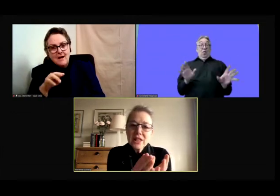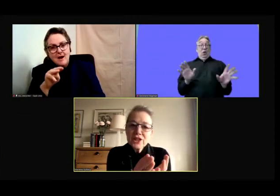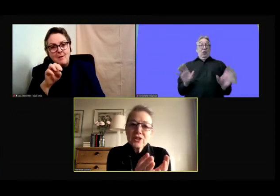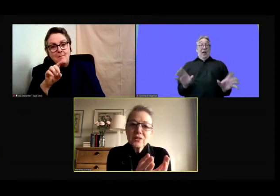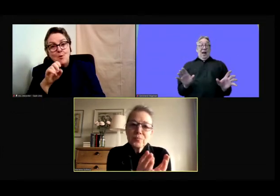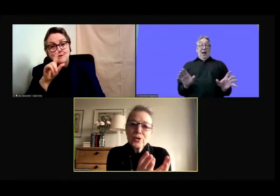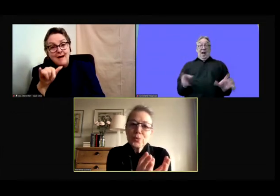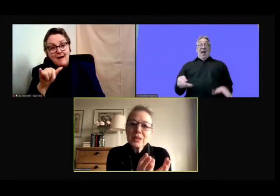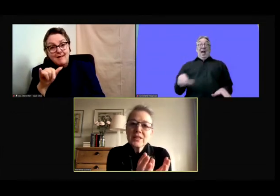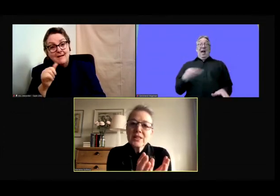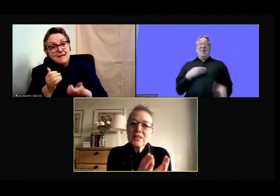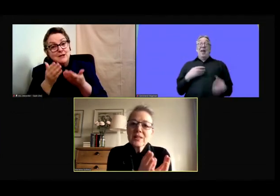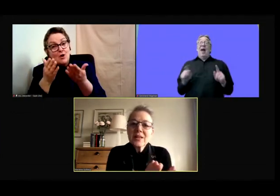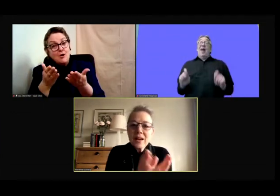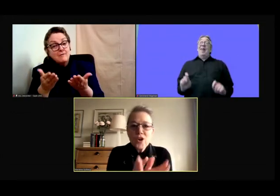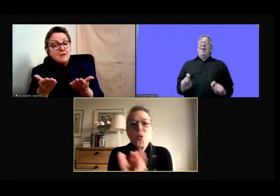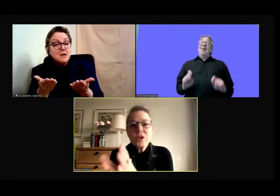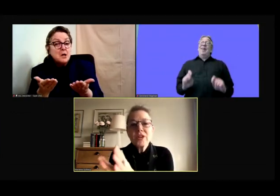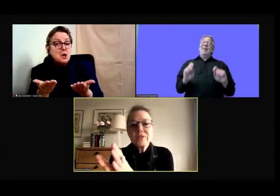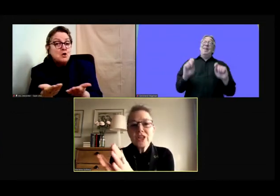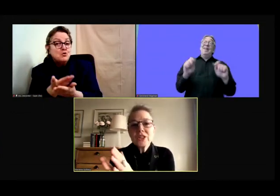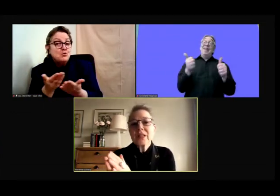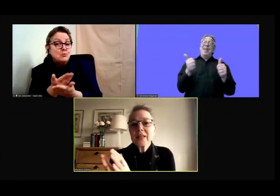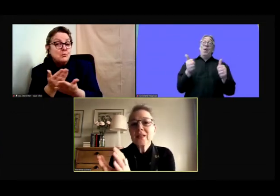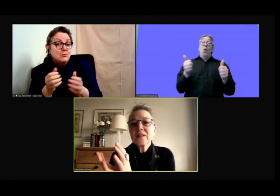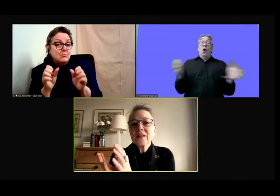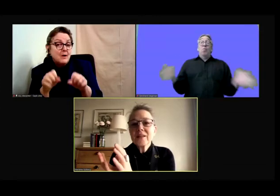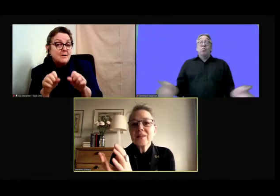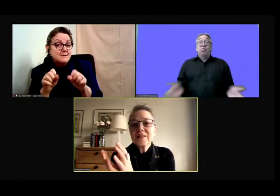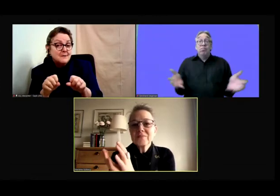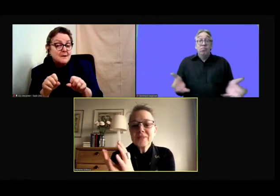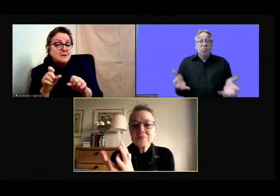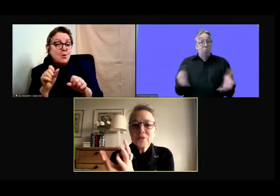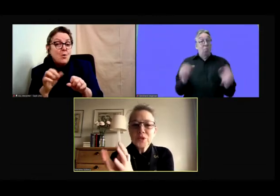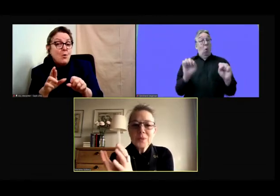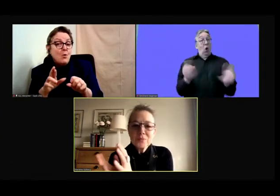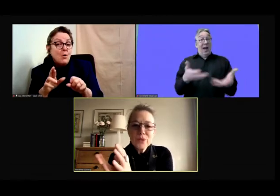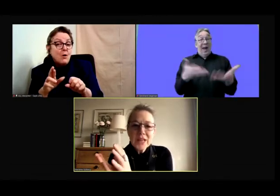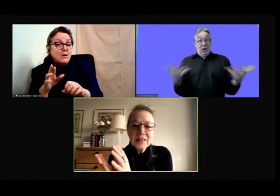new facilitation possibilities or conversely,